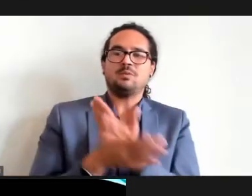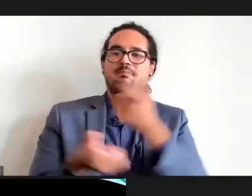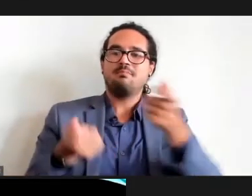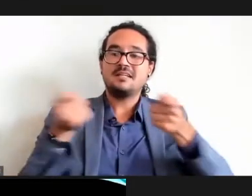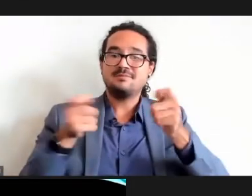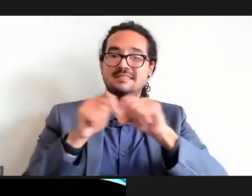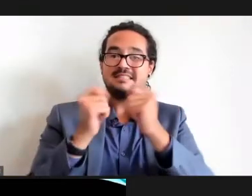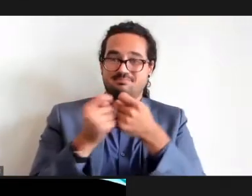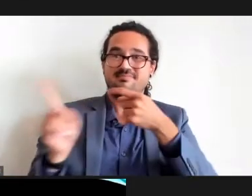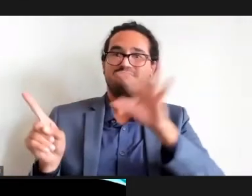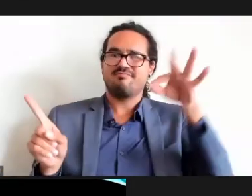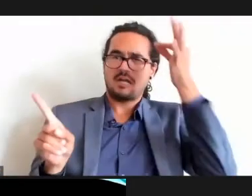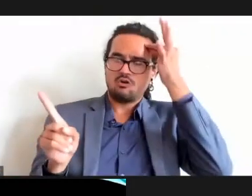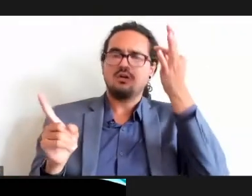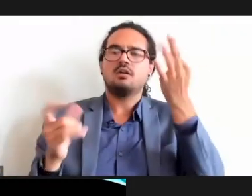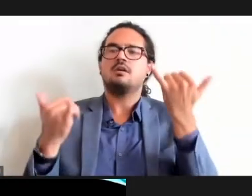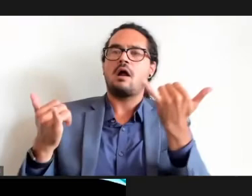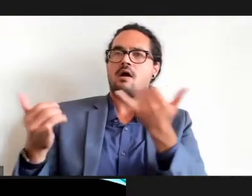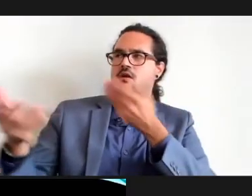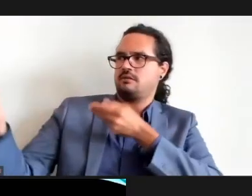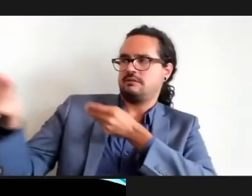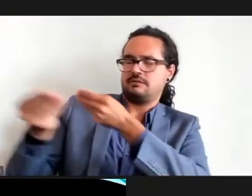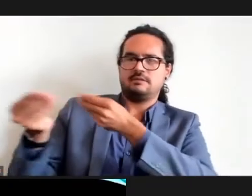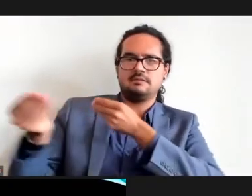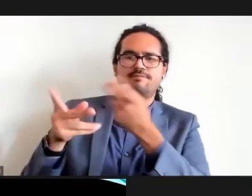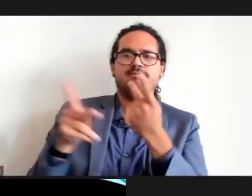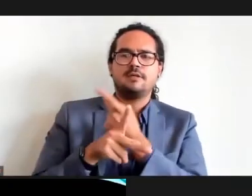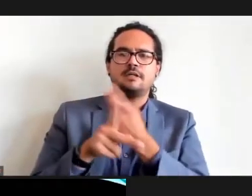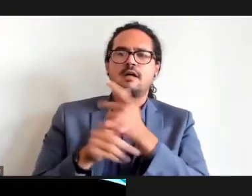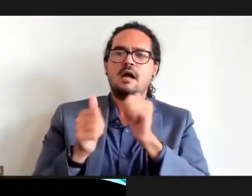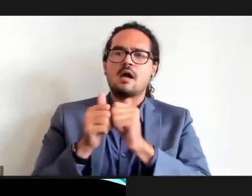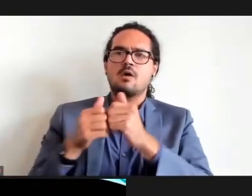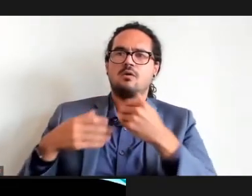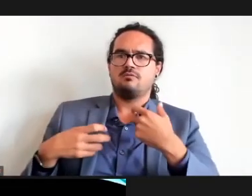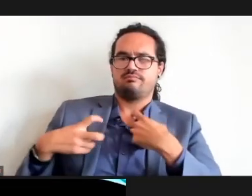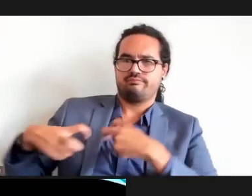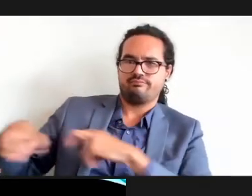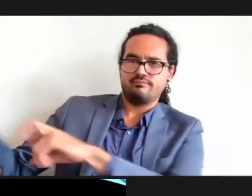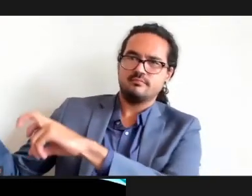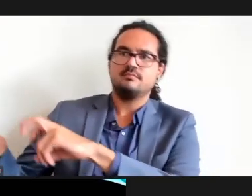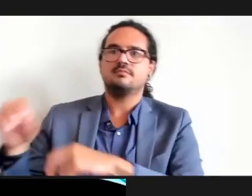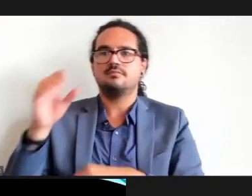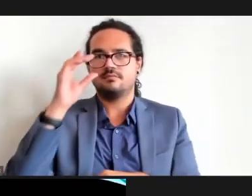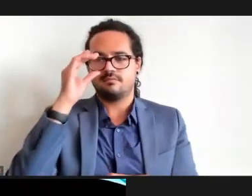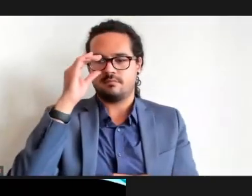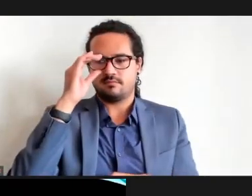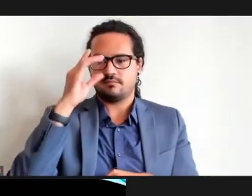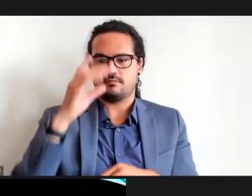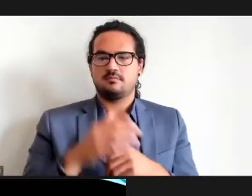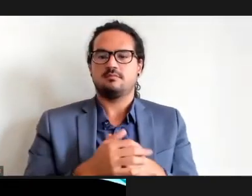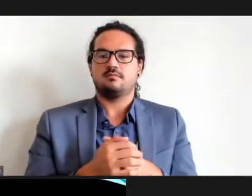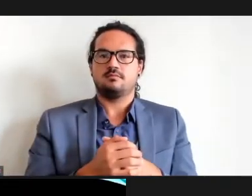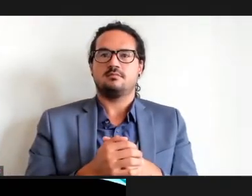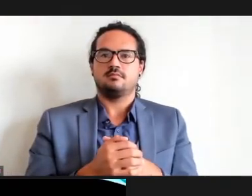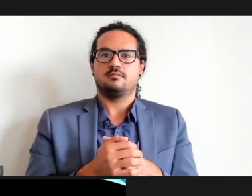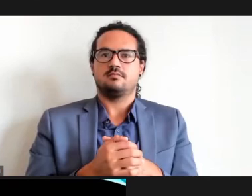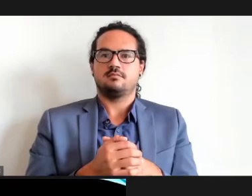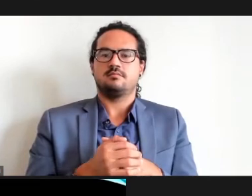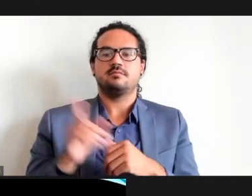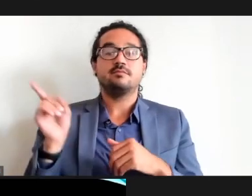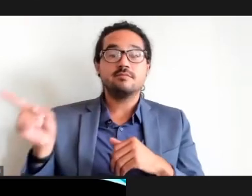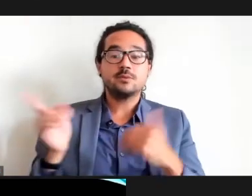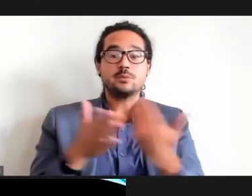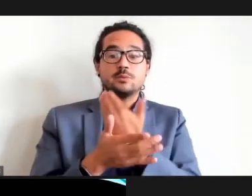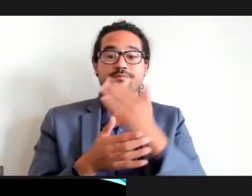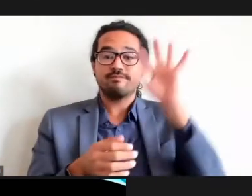shift because this new federal incident management team is coming in with how information is shared. It will be shared still on some of the same platforms, but some of those may